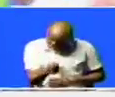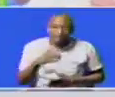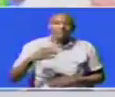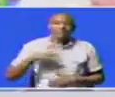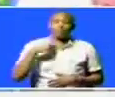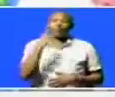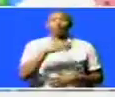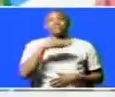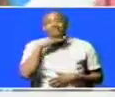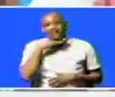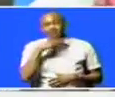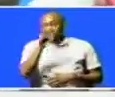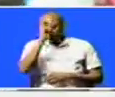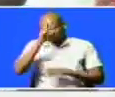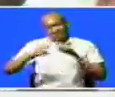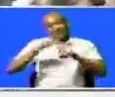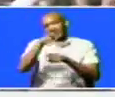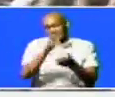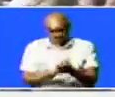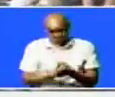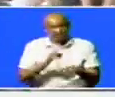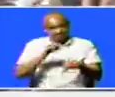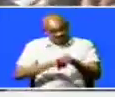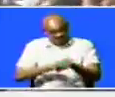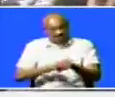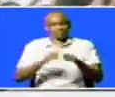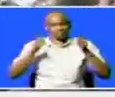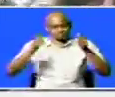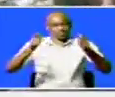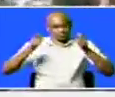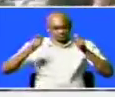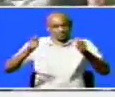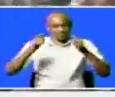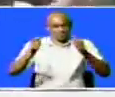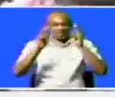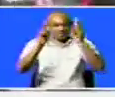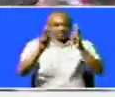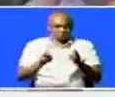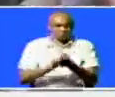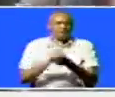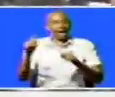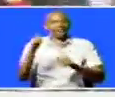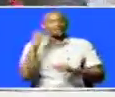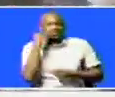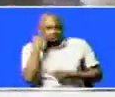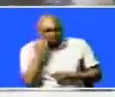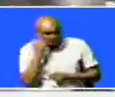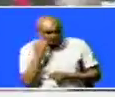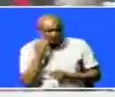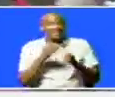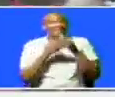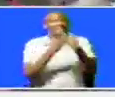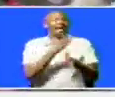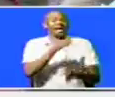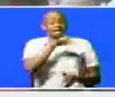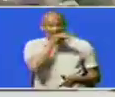victims of the alleged police brutality during the anti-IBC demos in Kisumu and Siaya. NASA leader Raila